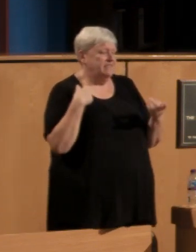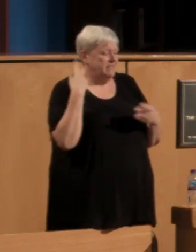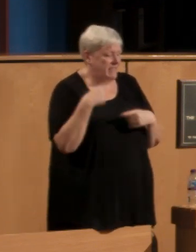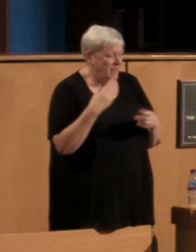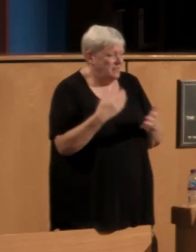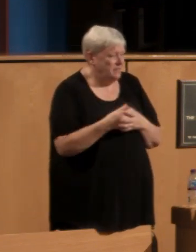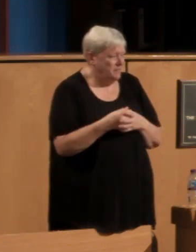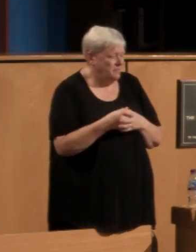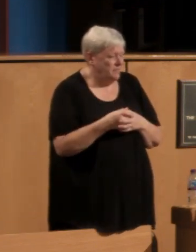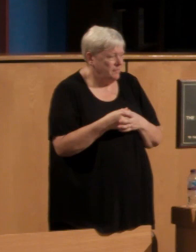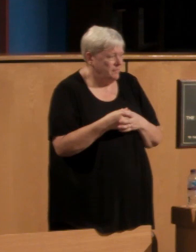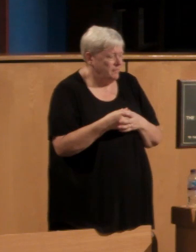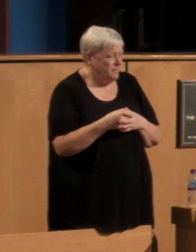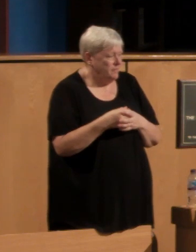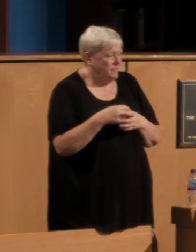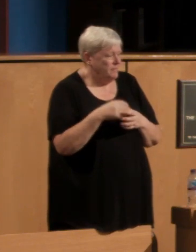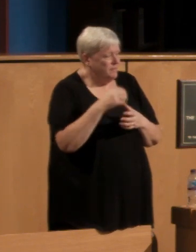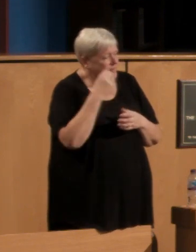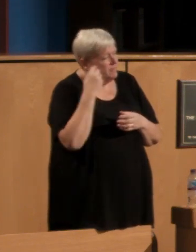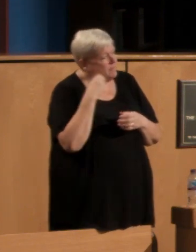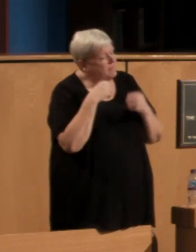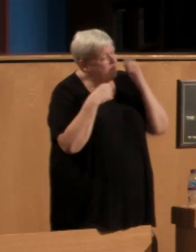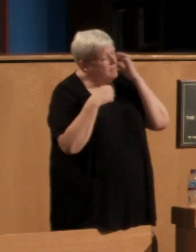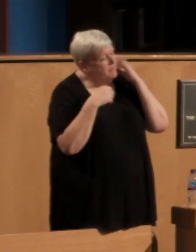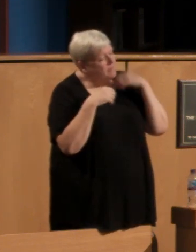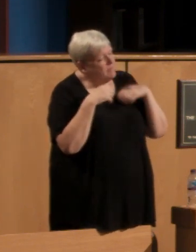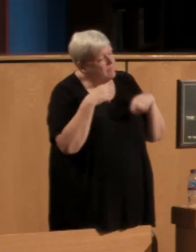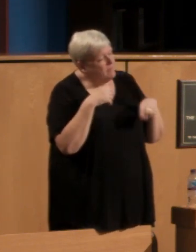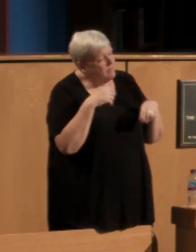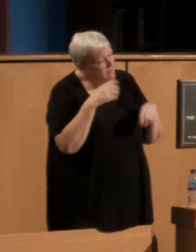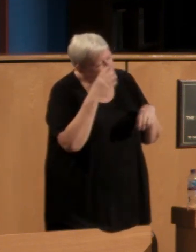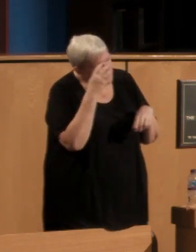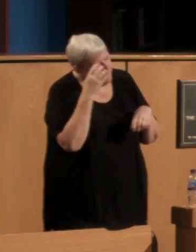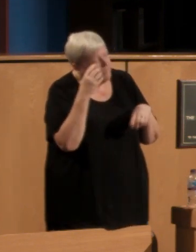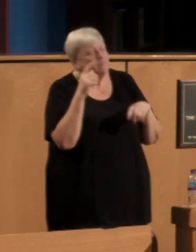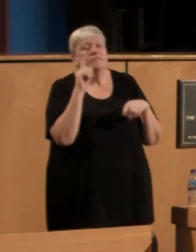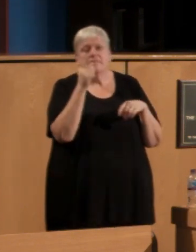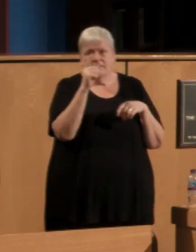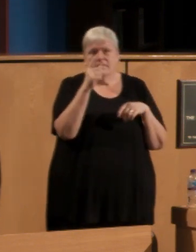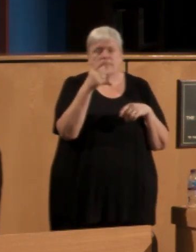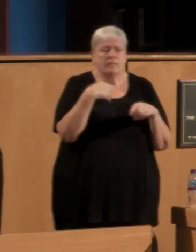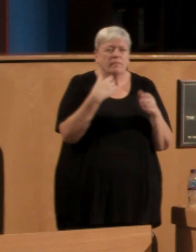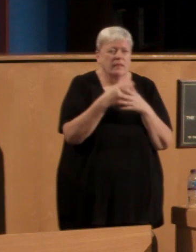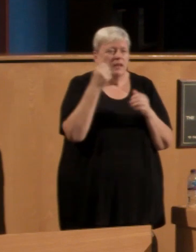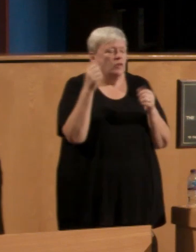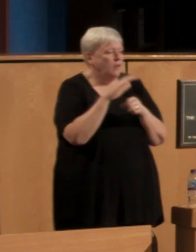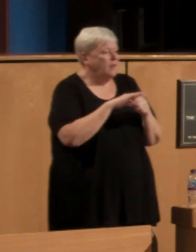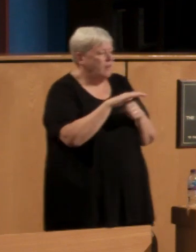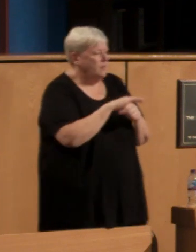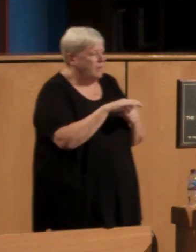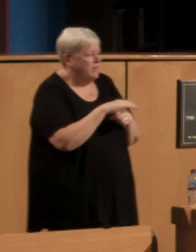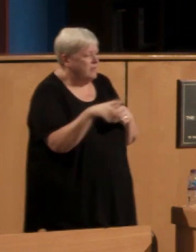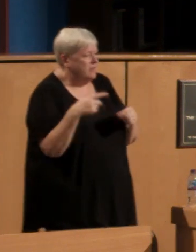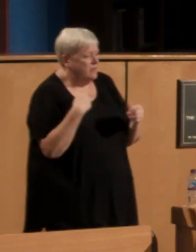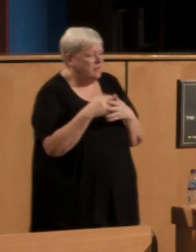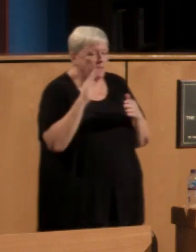look forward to. Yeah, I'm nowhere on time. Just very briefly, I think it's a great space to, in the same way with